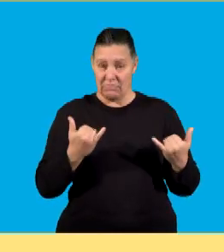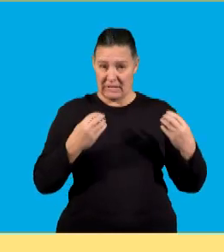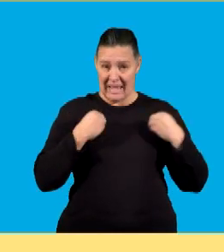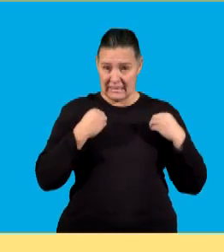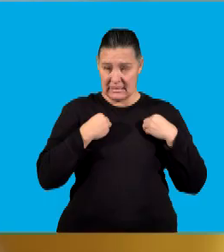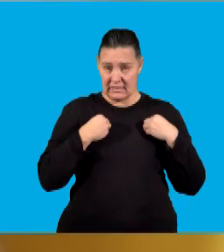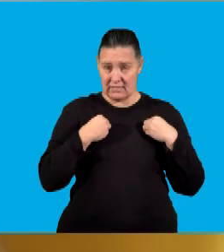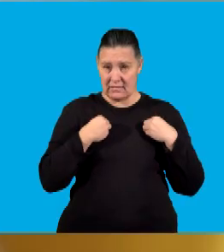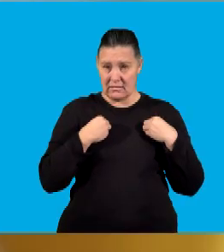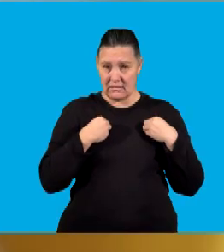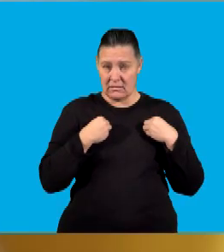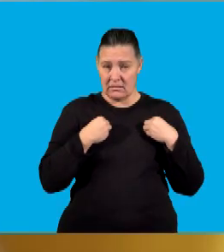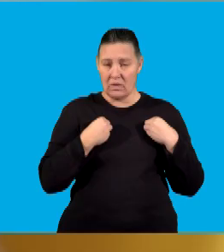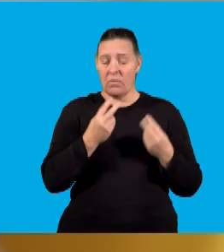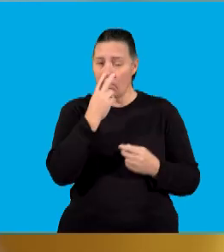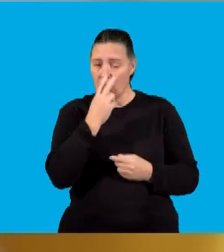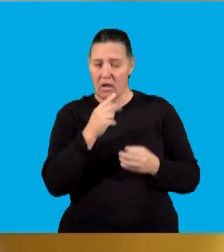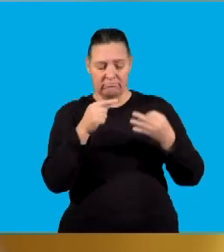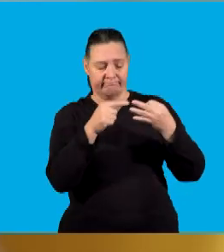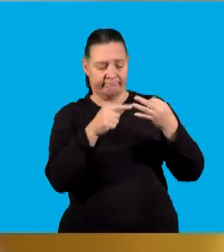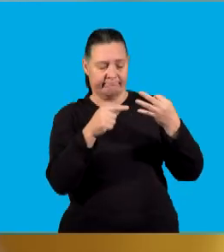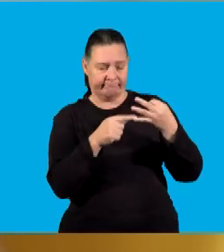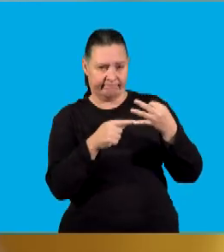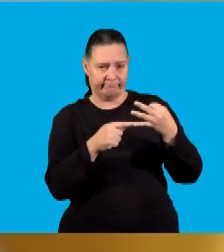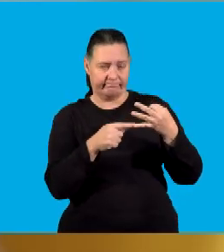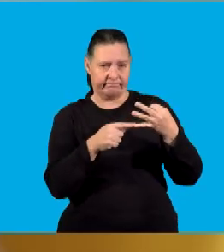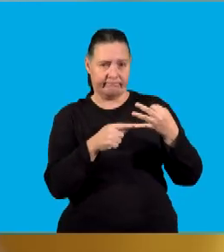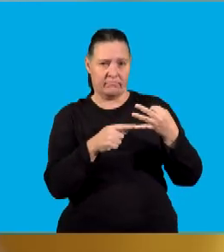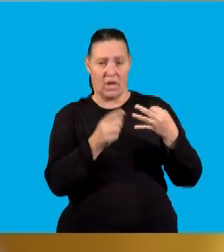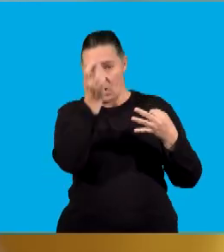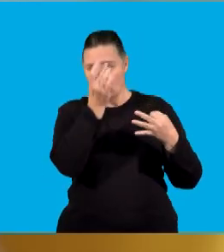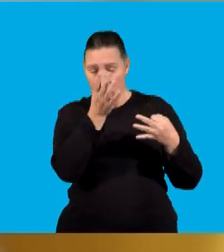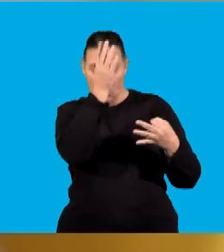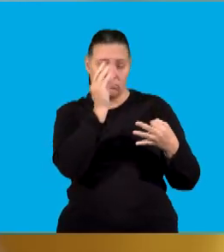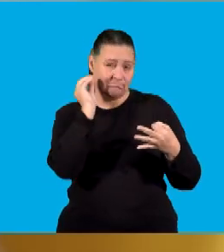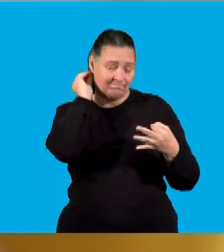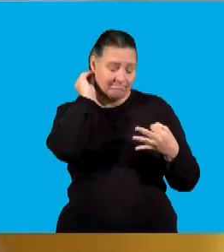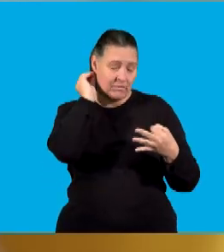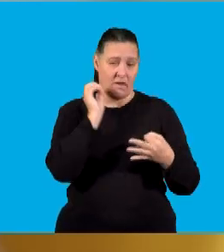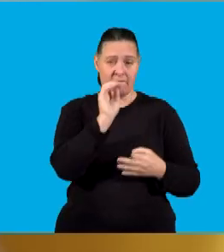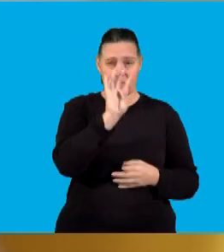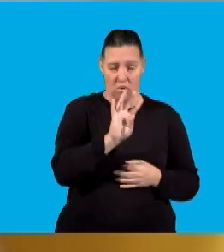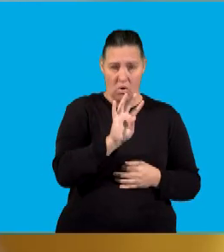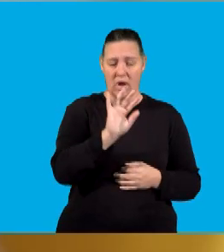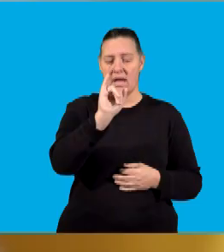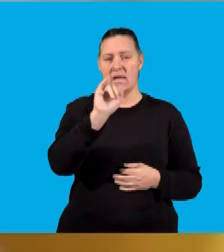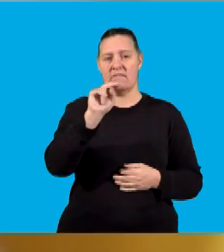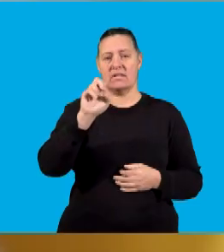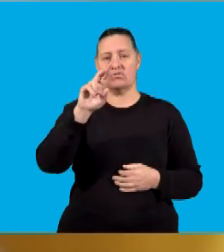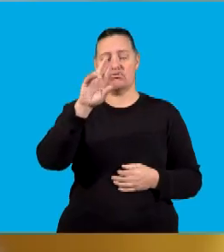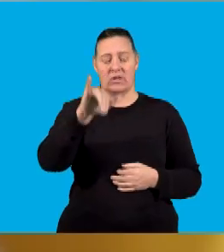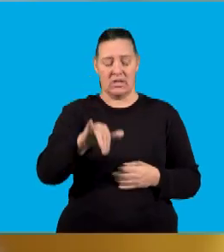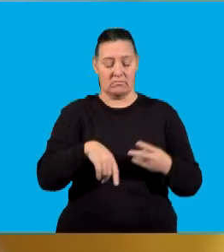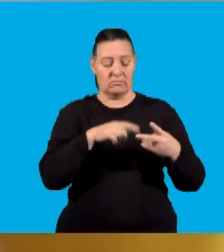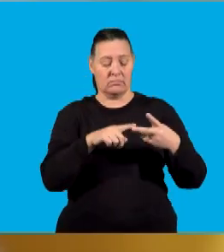current assets, we will look into 3 notes. Note number 4, that is our inventory note. We'll also